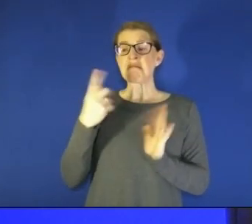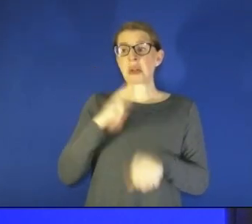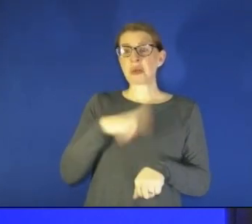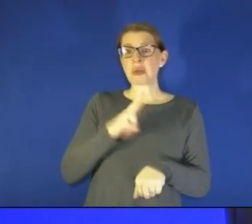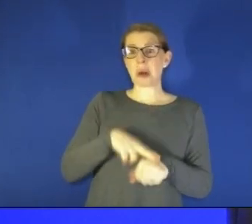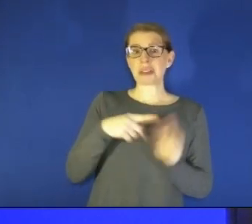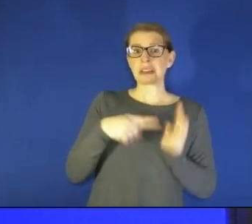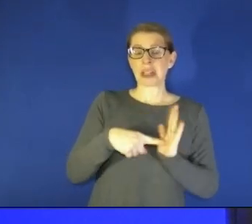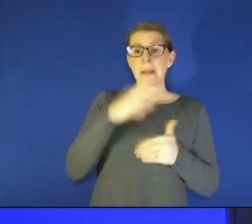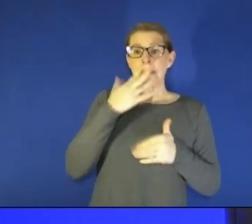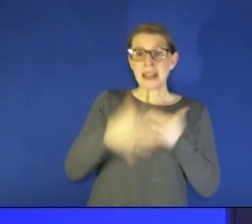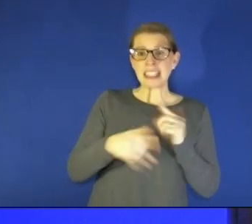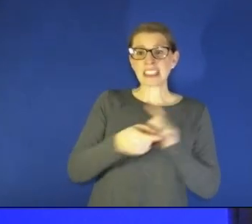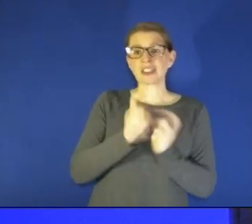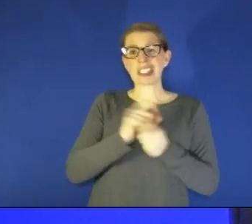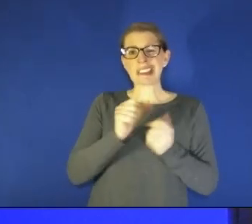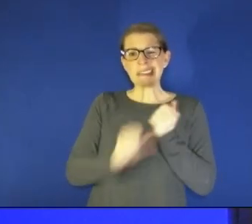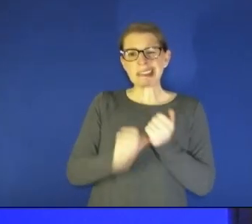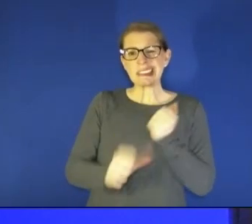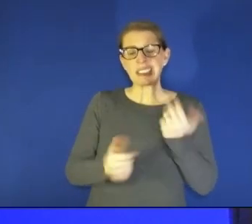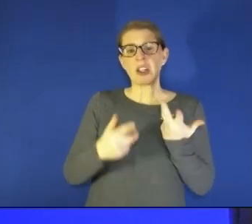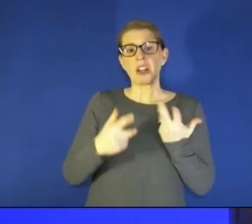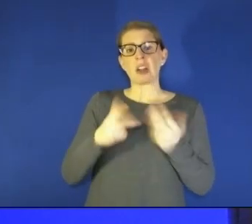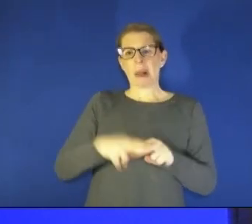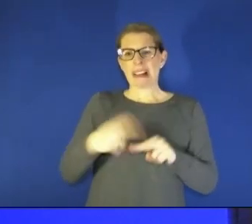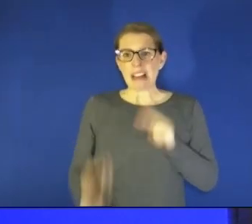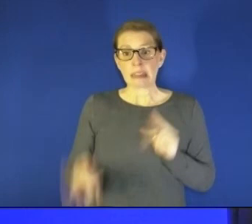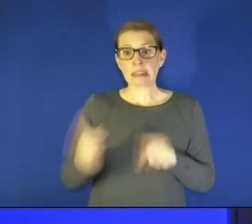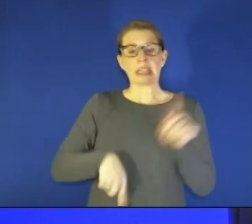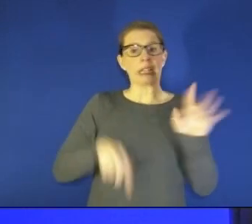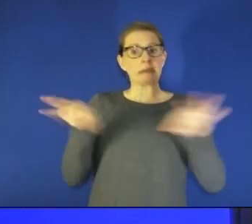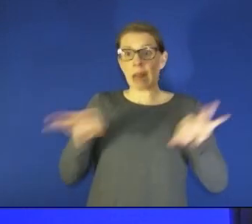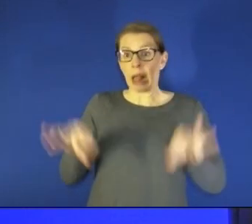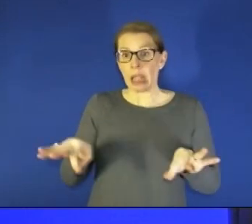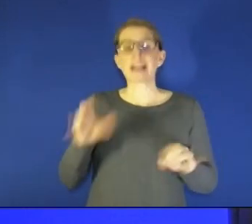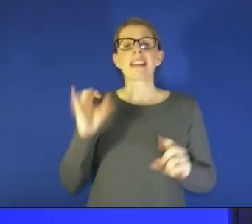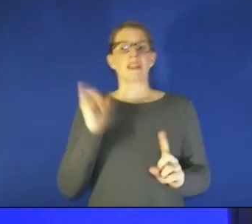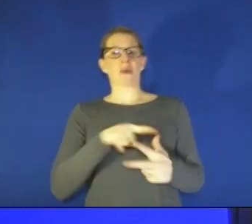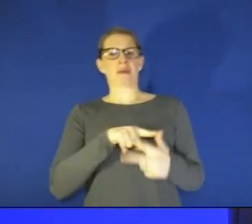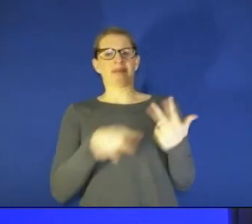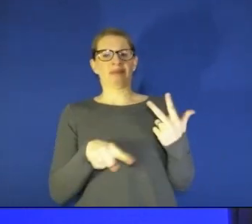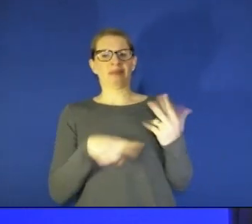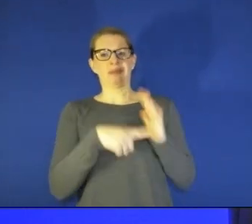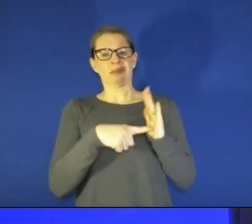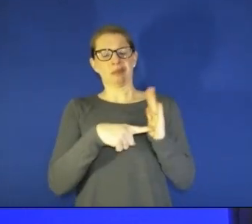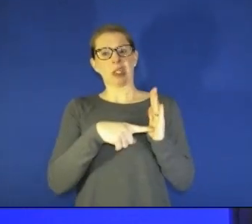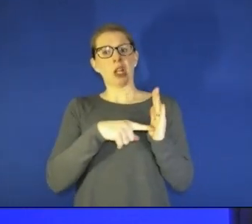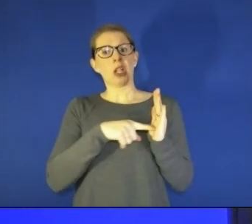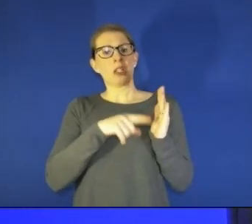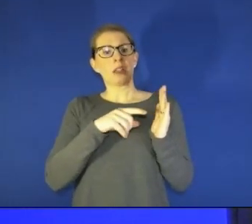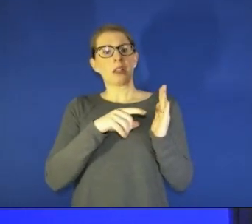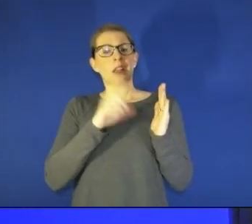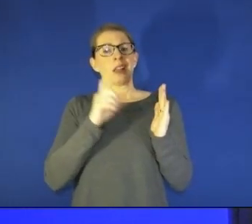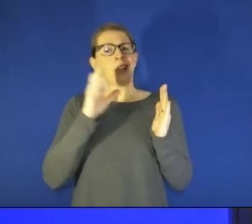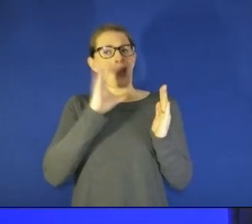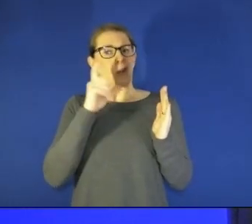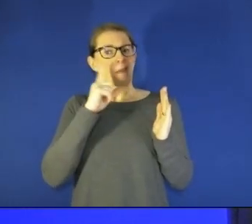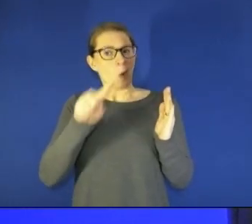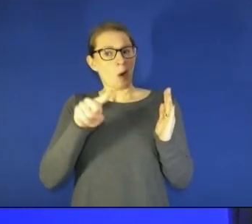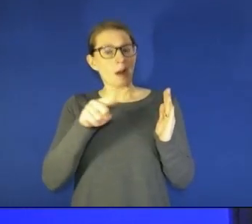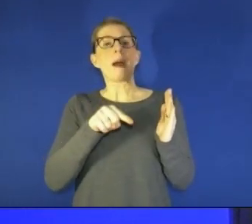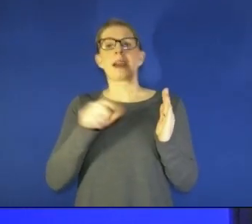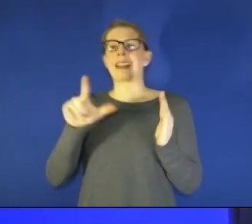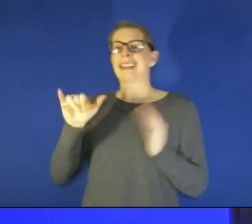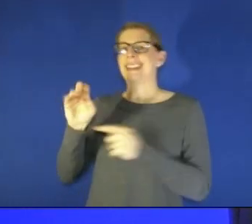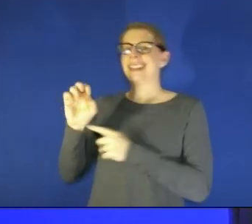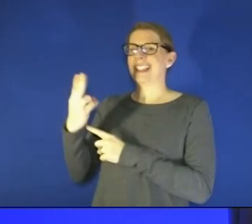bleeding, change in bowel movements, weight loss you can't explain, things like that, those would be the signs you want to look for. The trick with Lynch is that it shows up at a much younger age. We